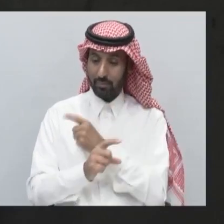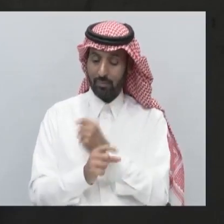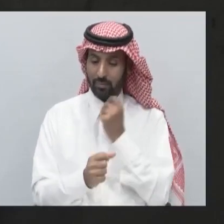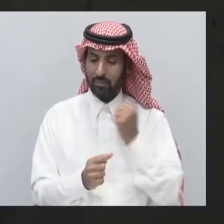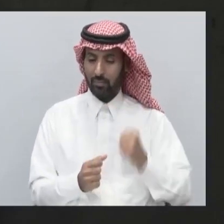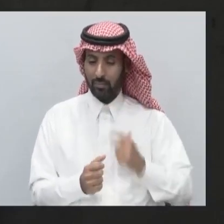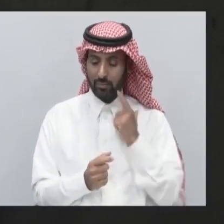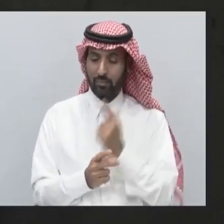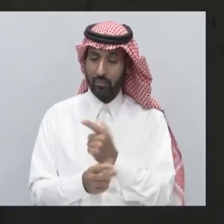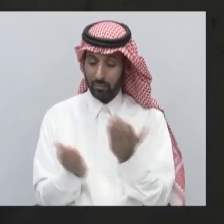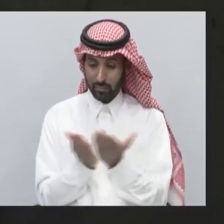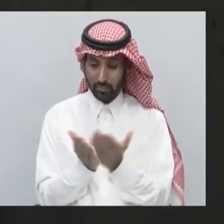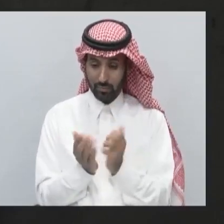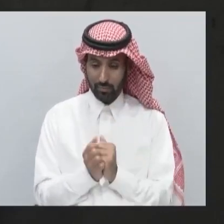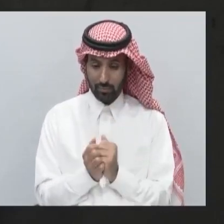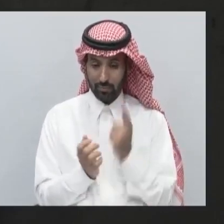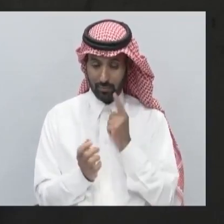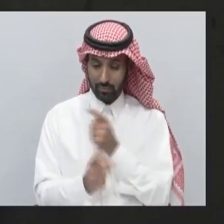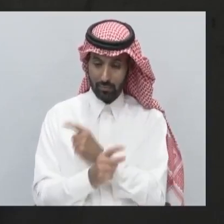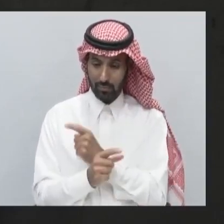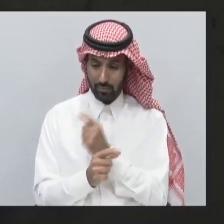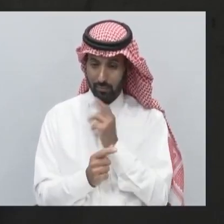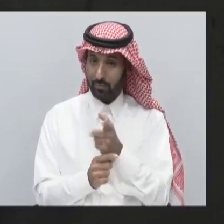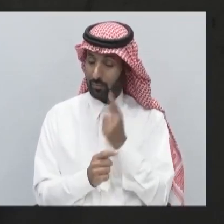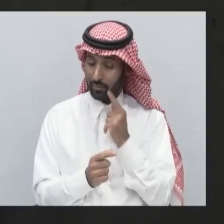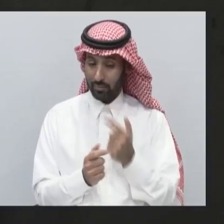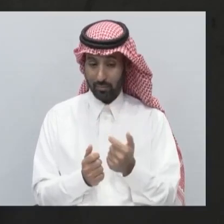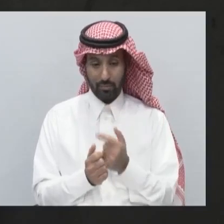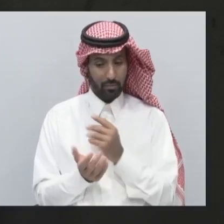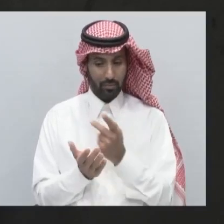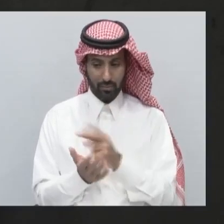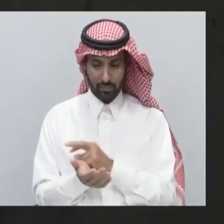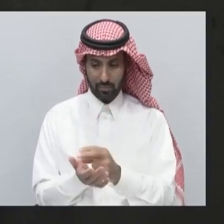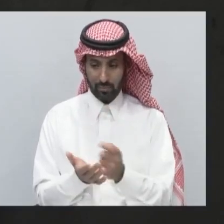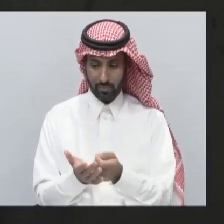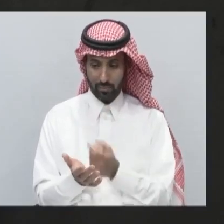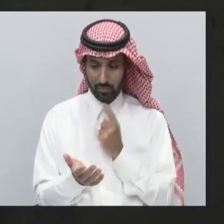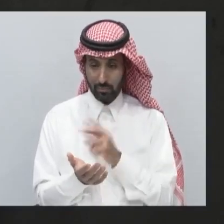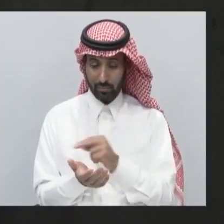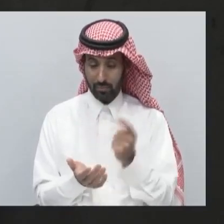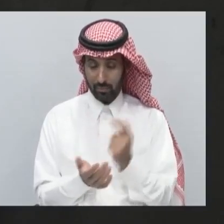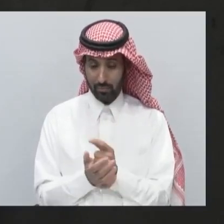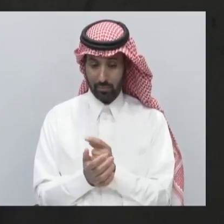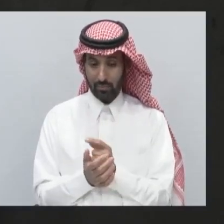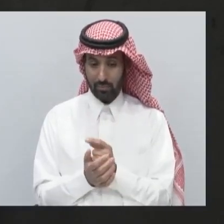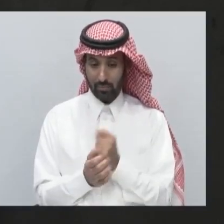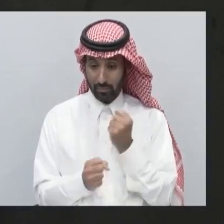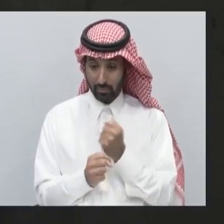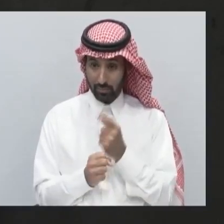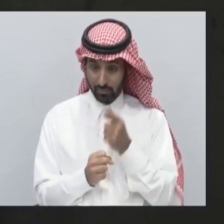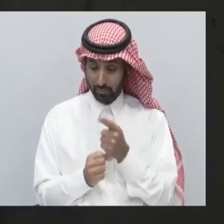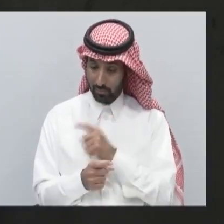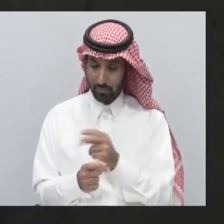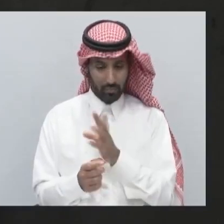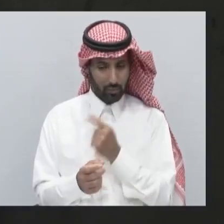are contacting maybe your teacher. These are much more like more like formal. You don't